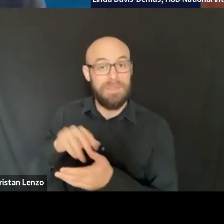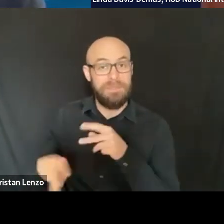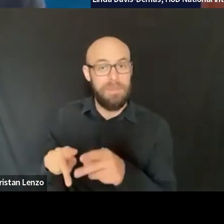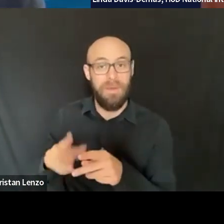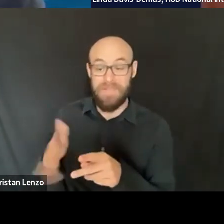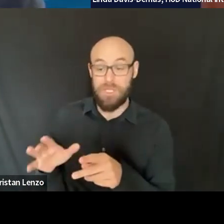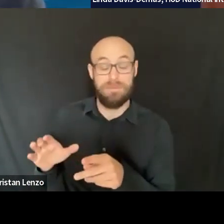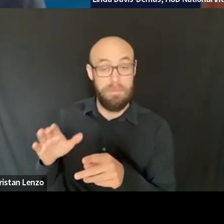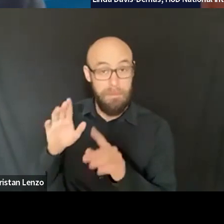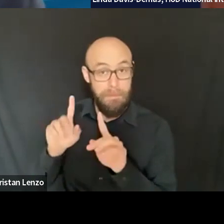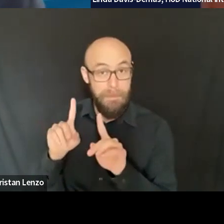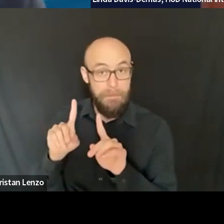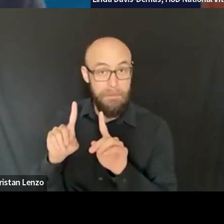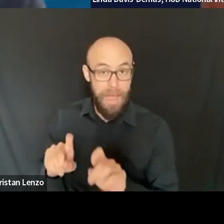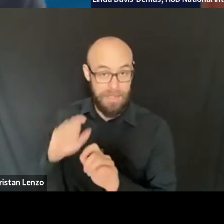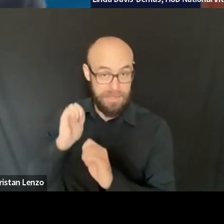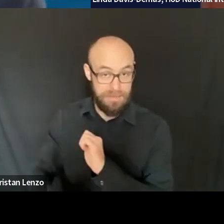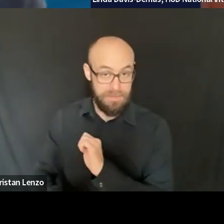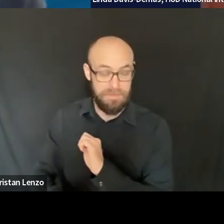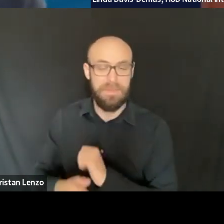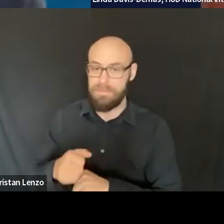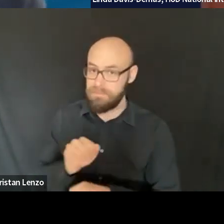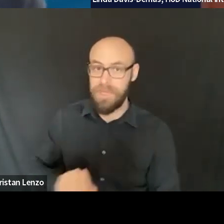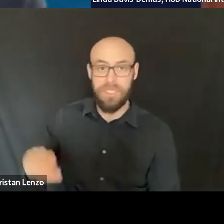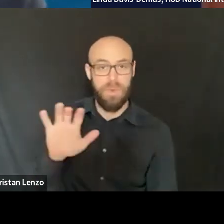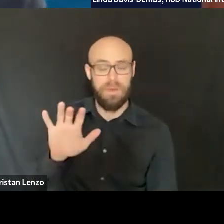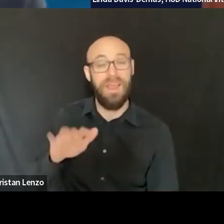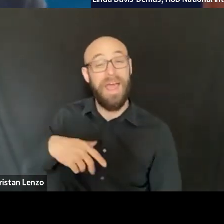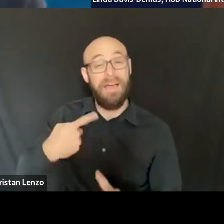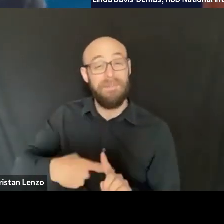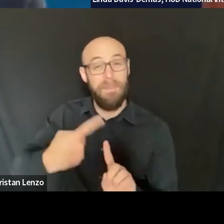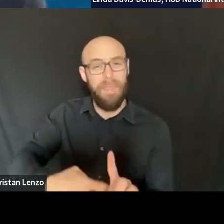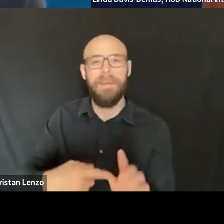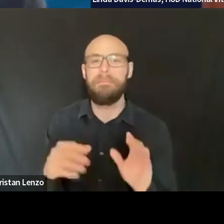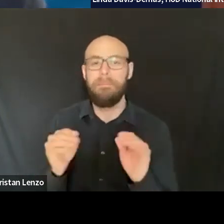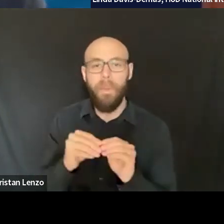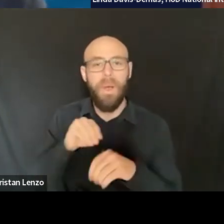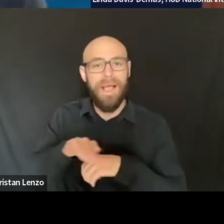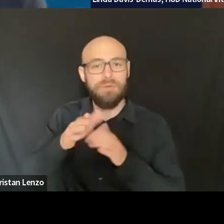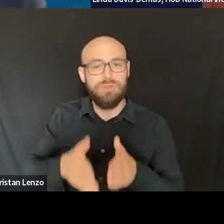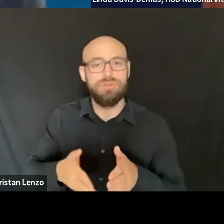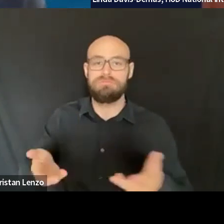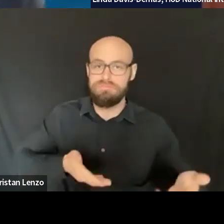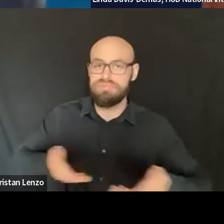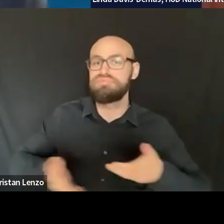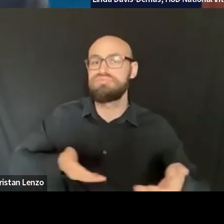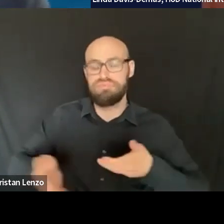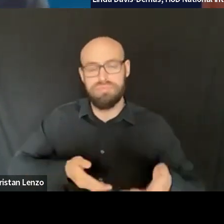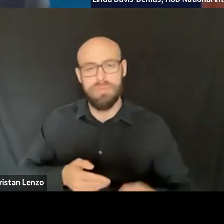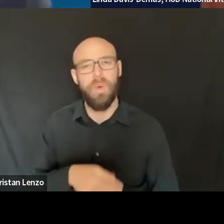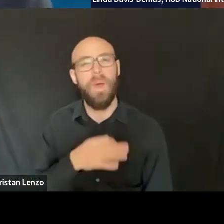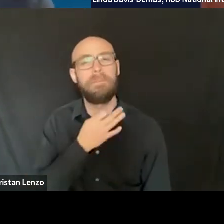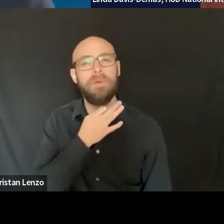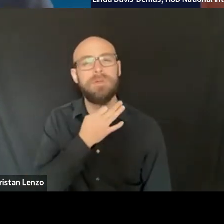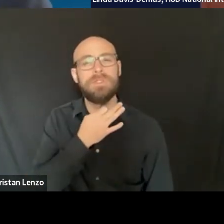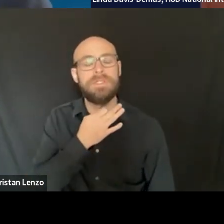exam nationwide. Each month, more counselors are coming on board. I'm curious from each of